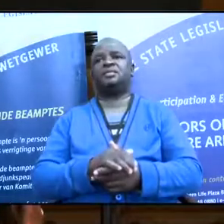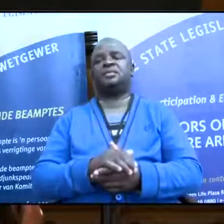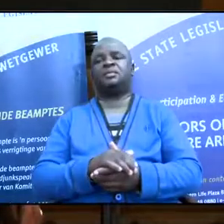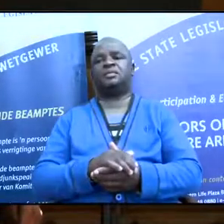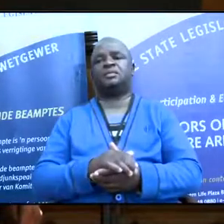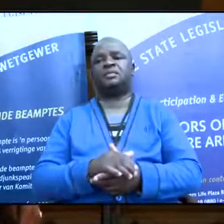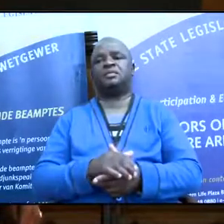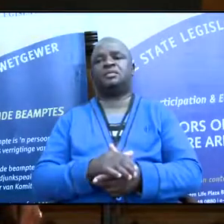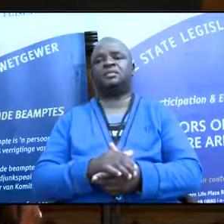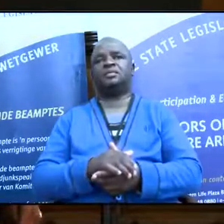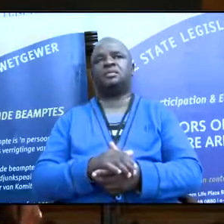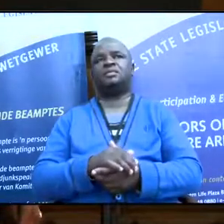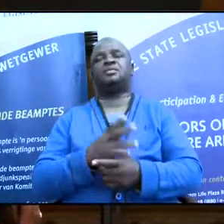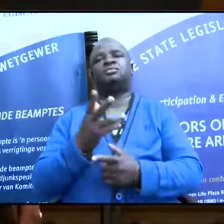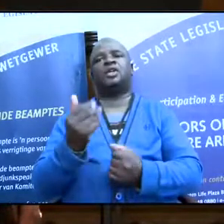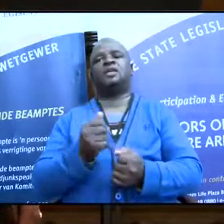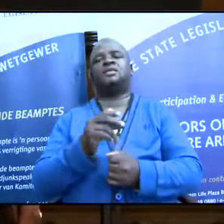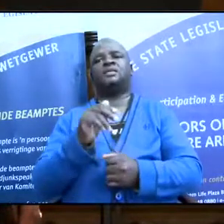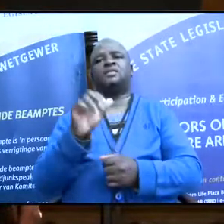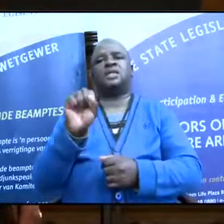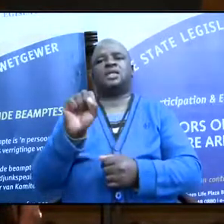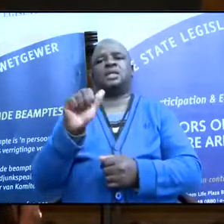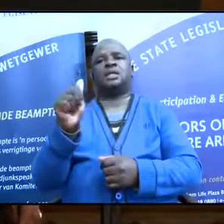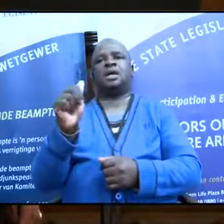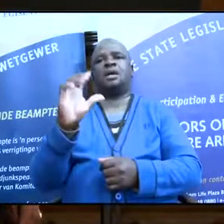we are also having sakau